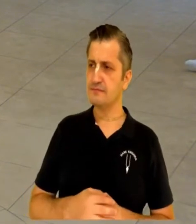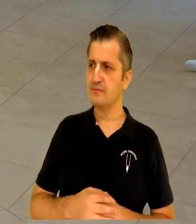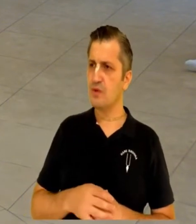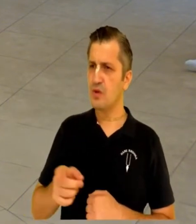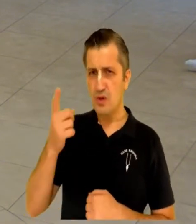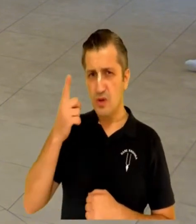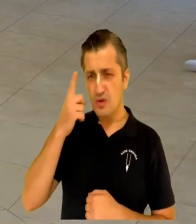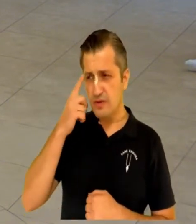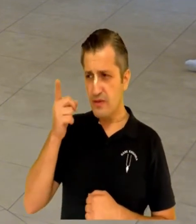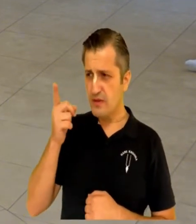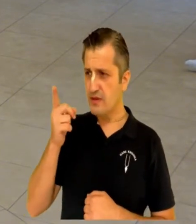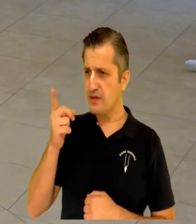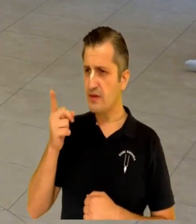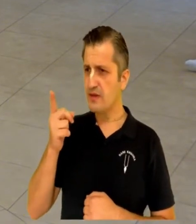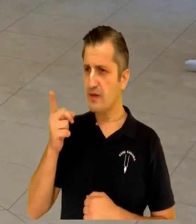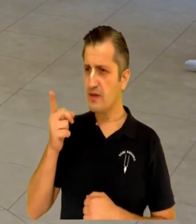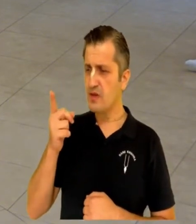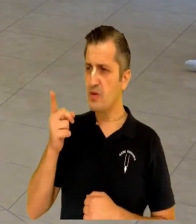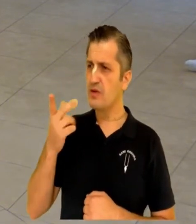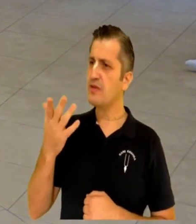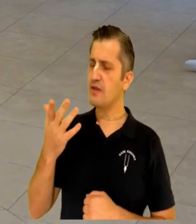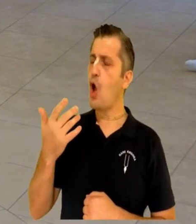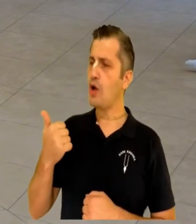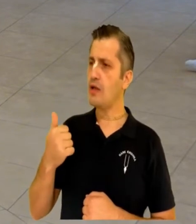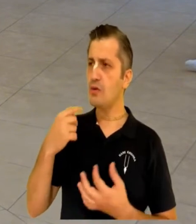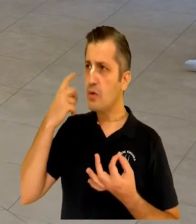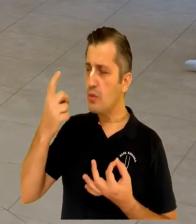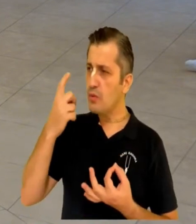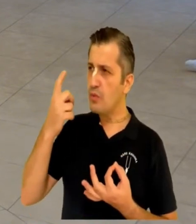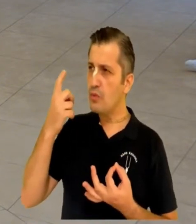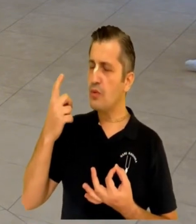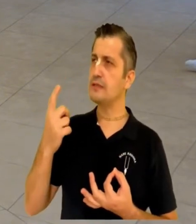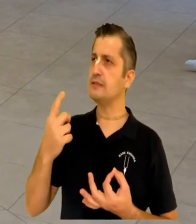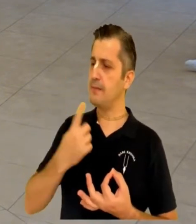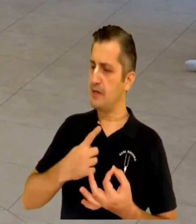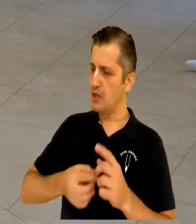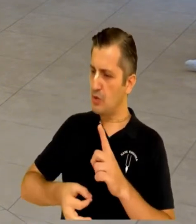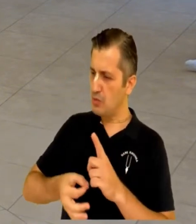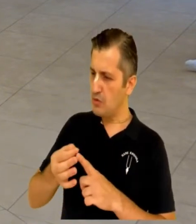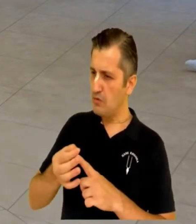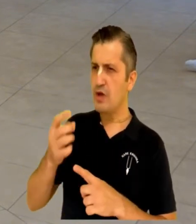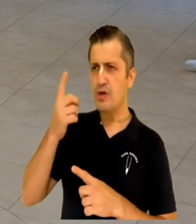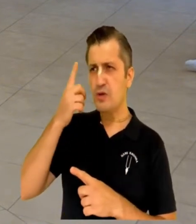get forgiveness for what we have, for the mistake we have committed? Do you think?